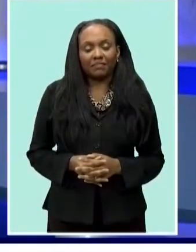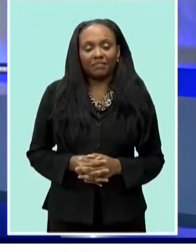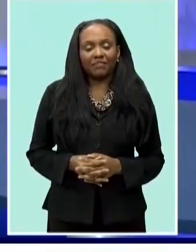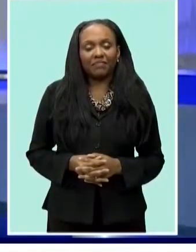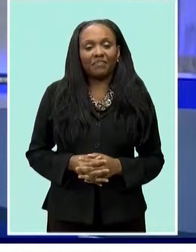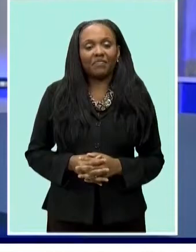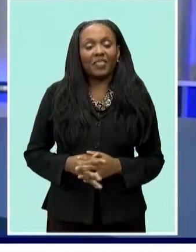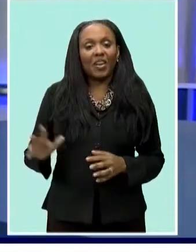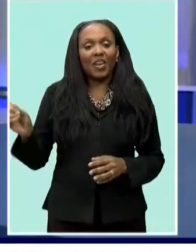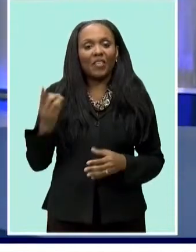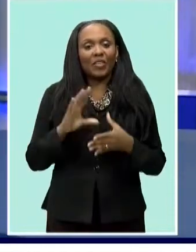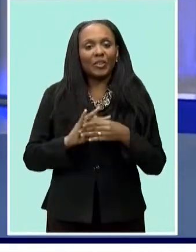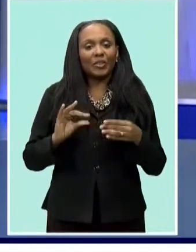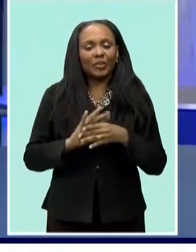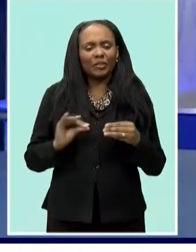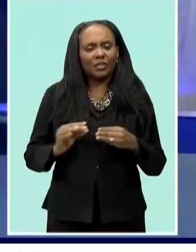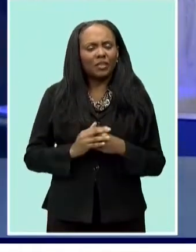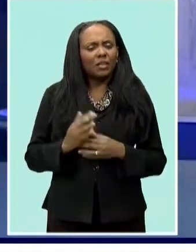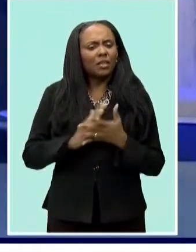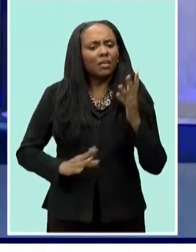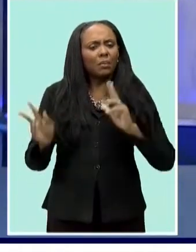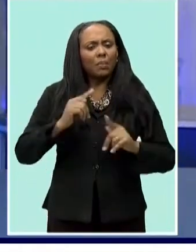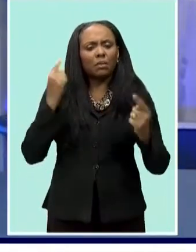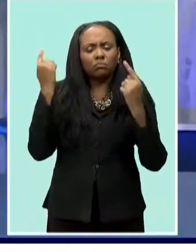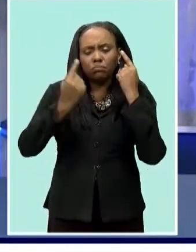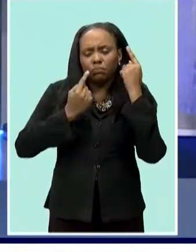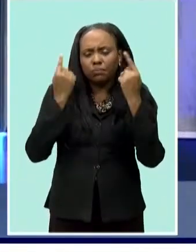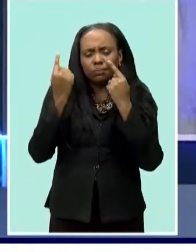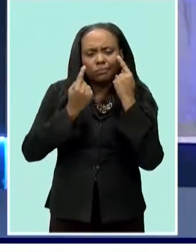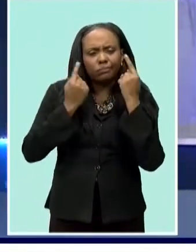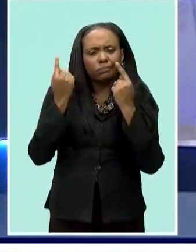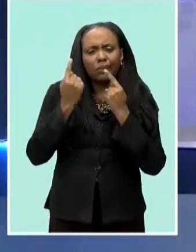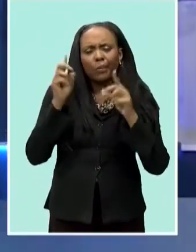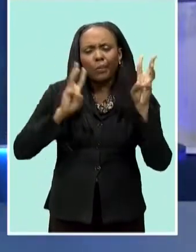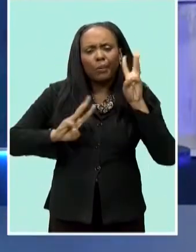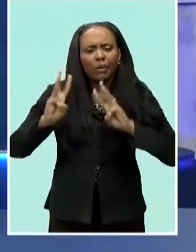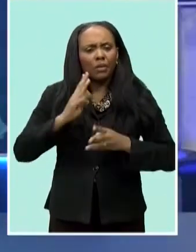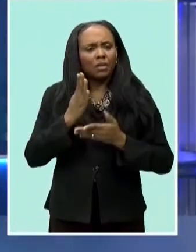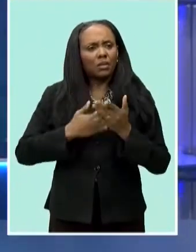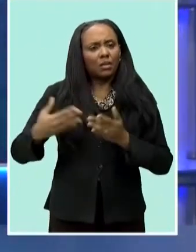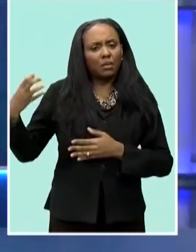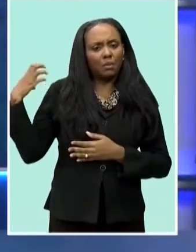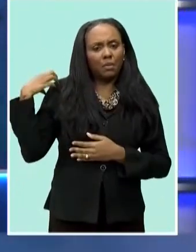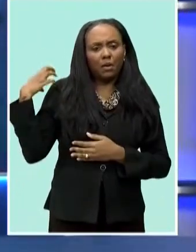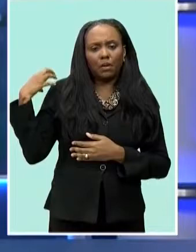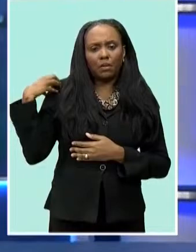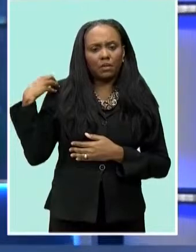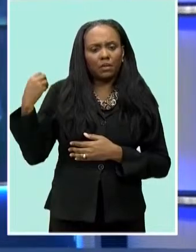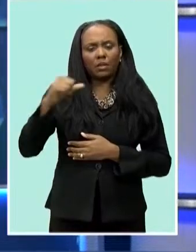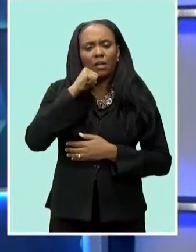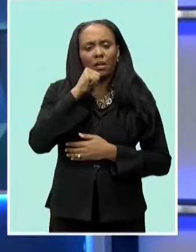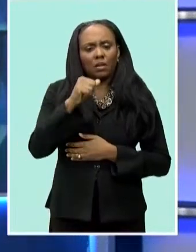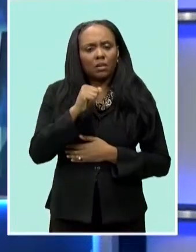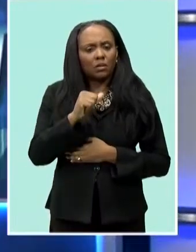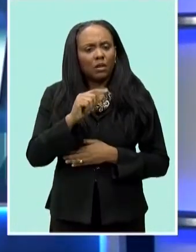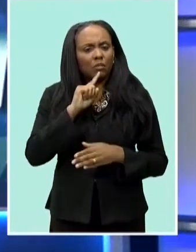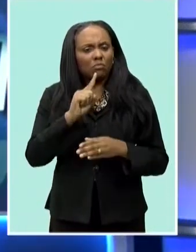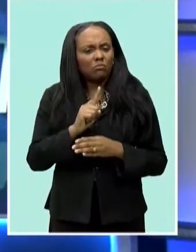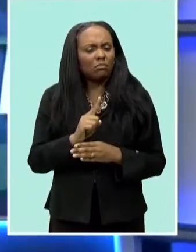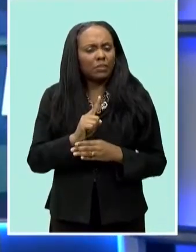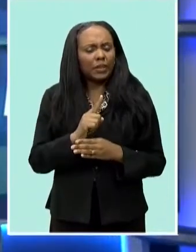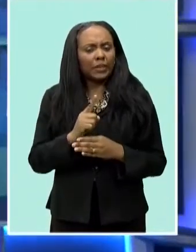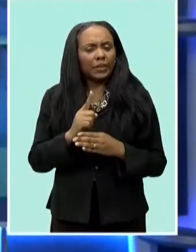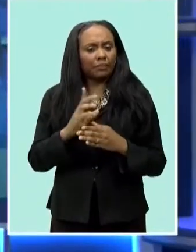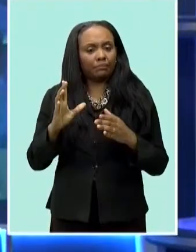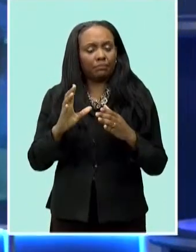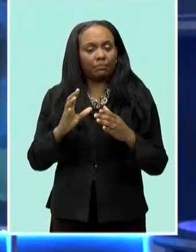Leading the news at 7, there are concerns tonight that some local employers need to do far better when it comes to issues related